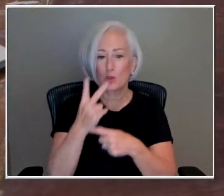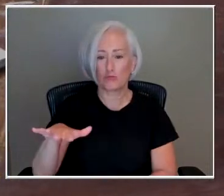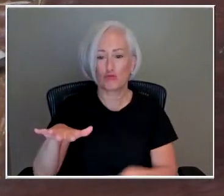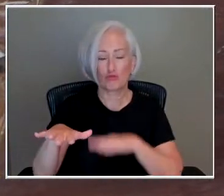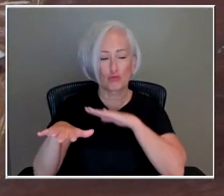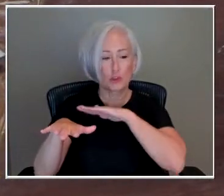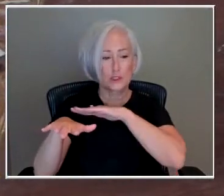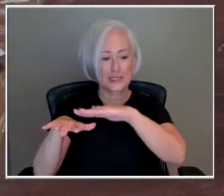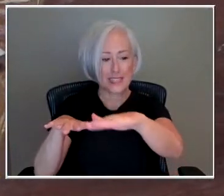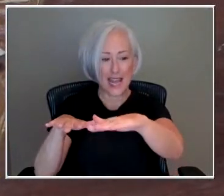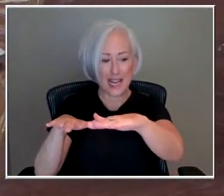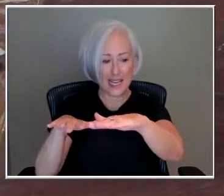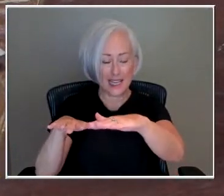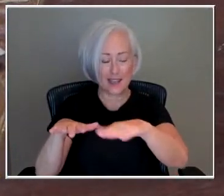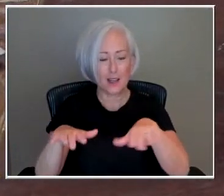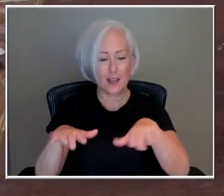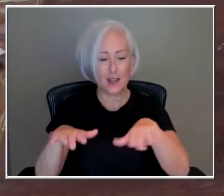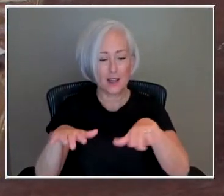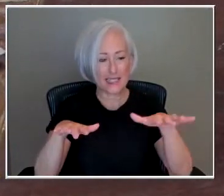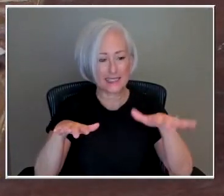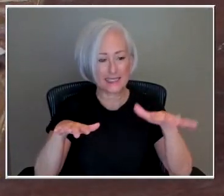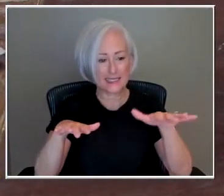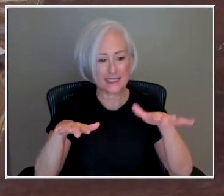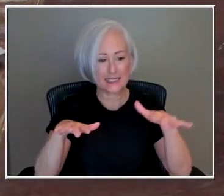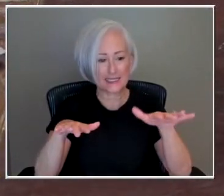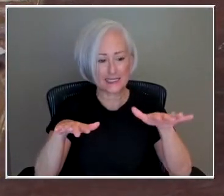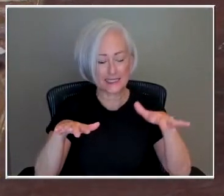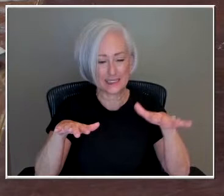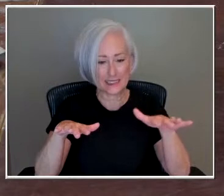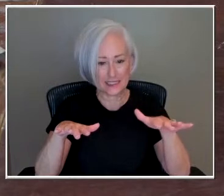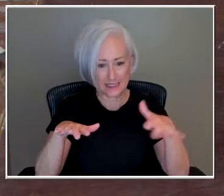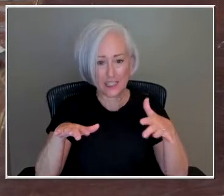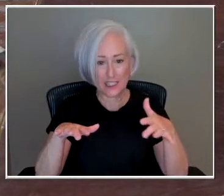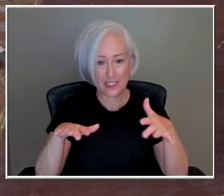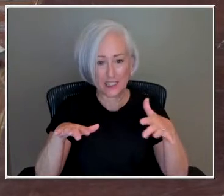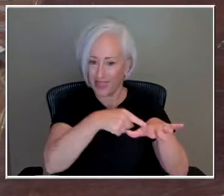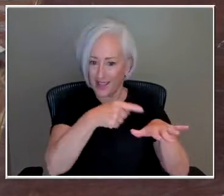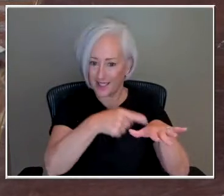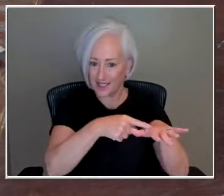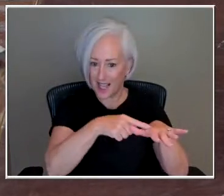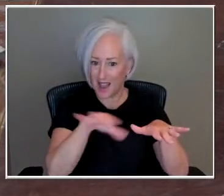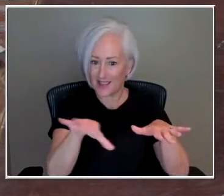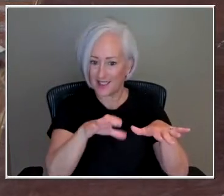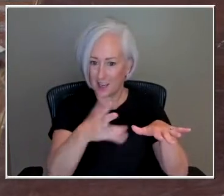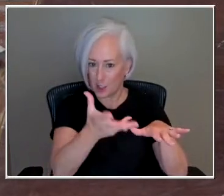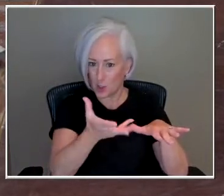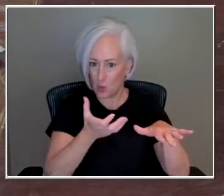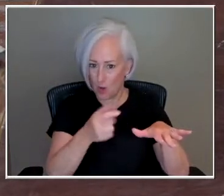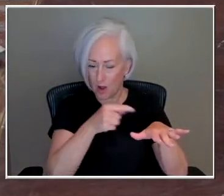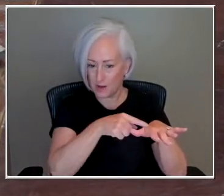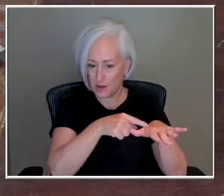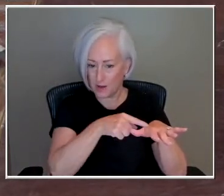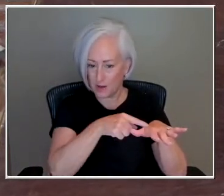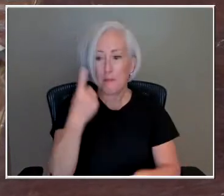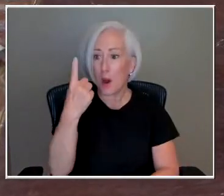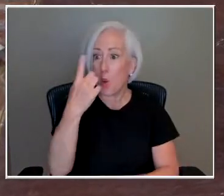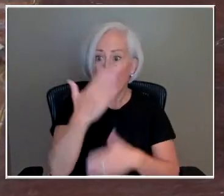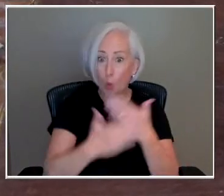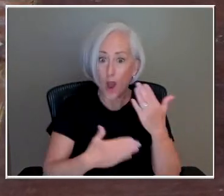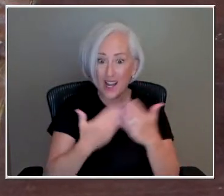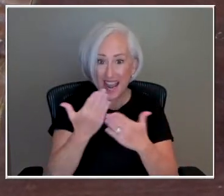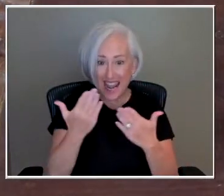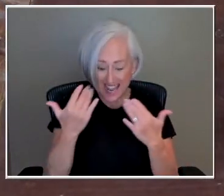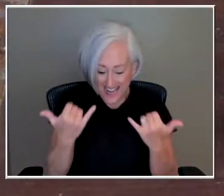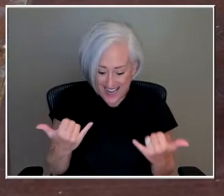steady. You mentioned you want to get that other side done, but even with just that one hand, you say you're able to do the things that you